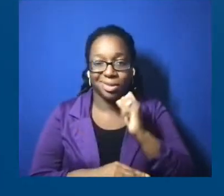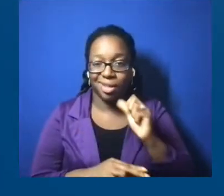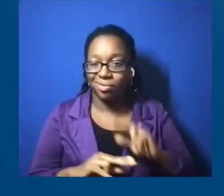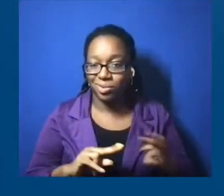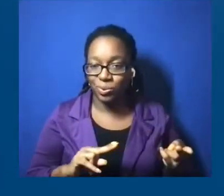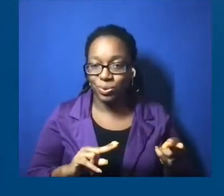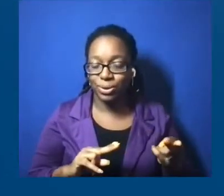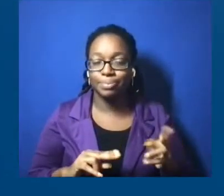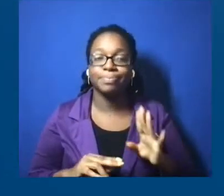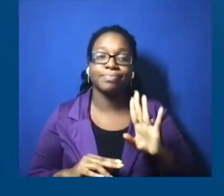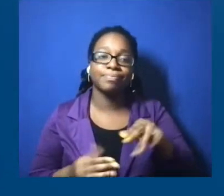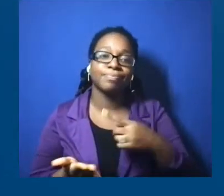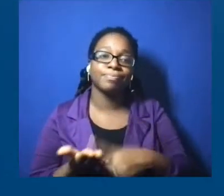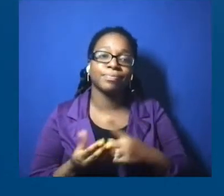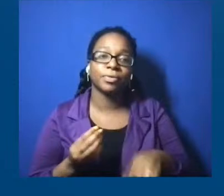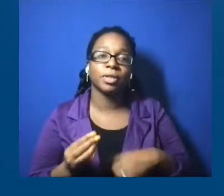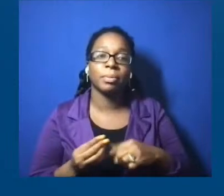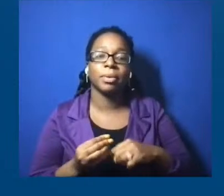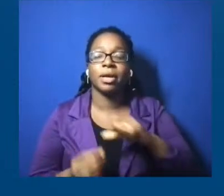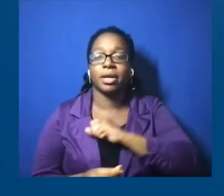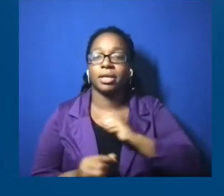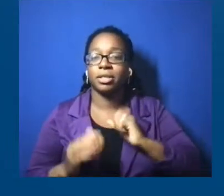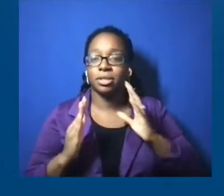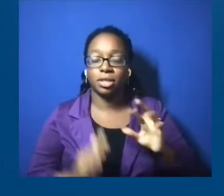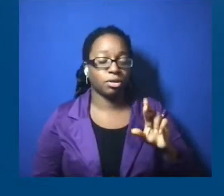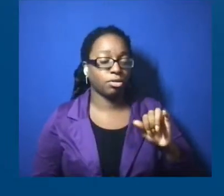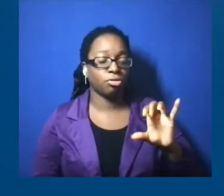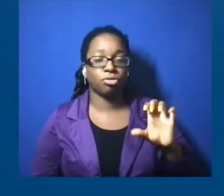talk about Senator Rick Scott, the senator from Florida.